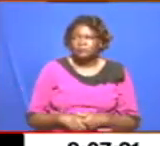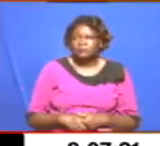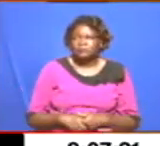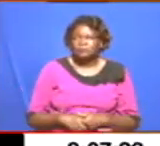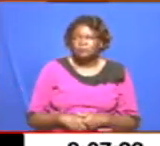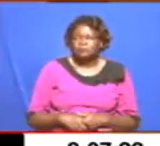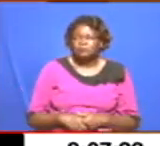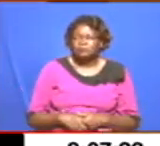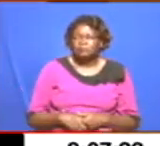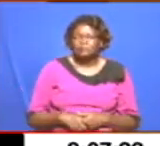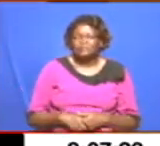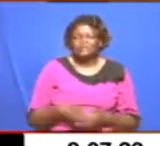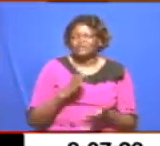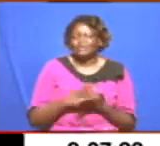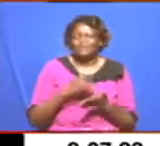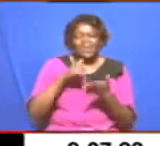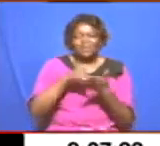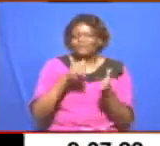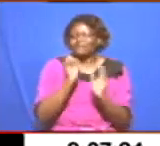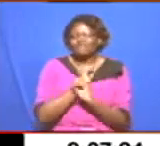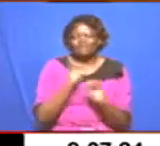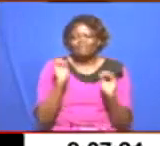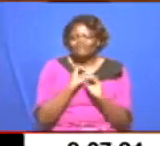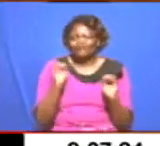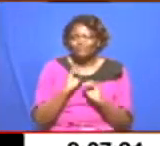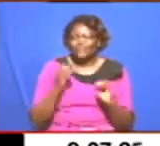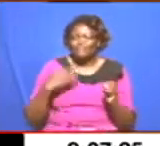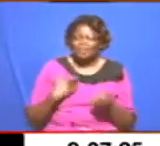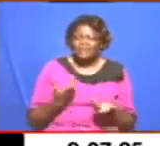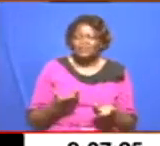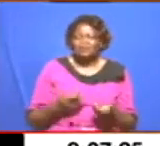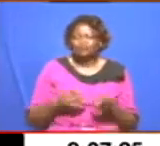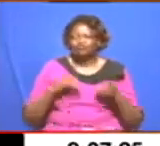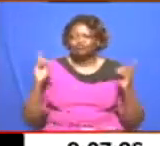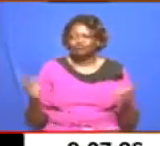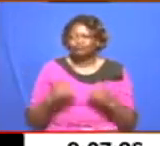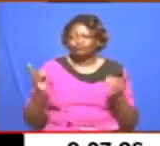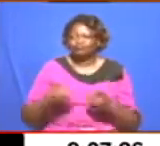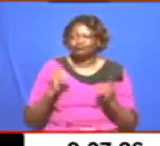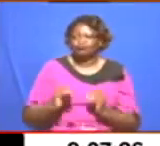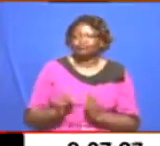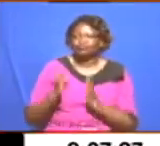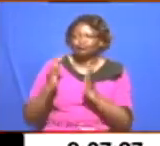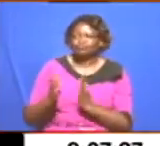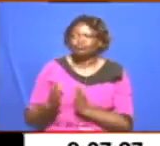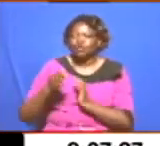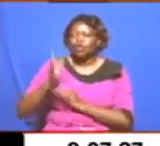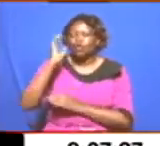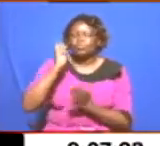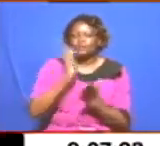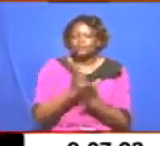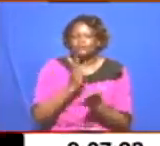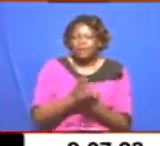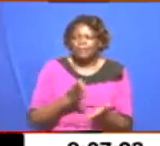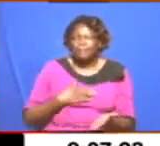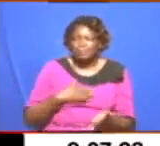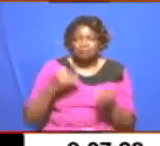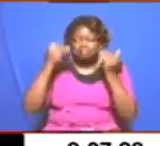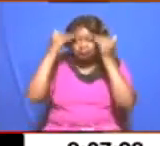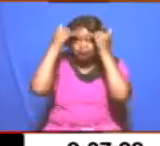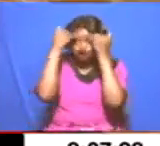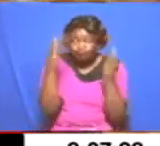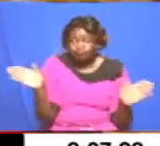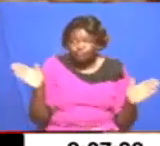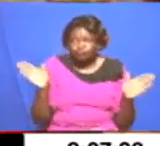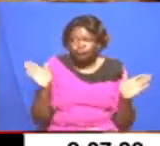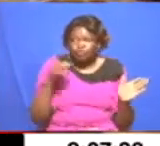I was not involved in the attack. I was just herding cattle in the bush. God is my witness. I don't know who dug